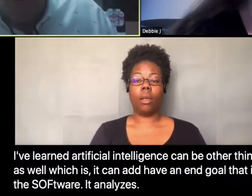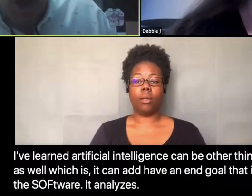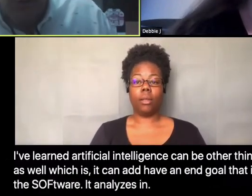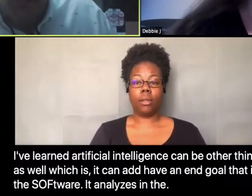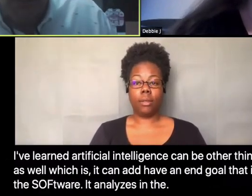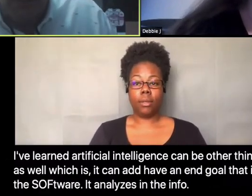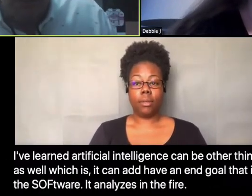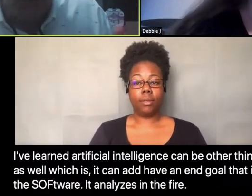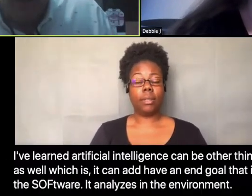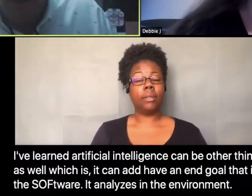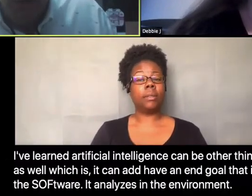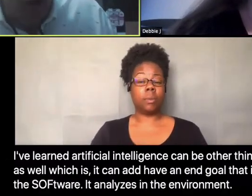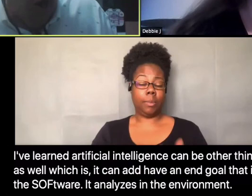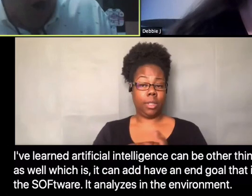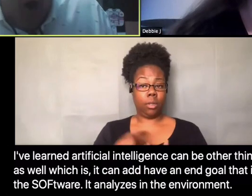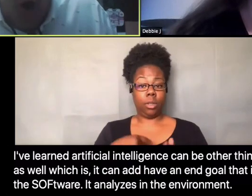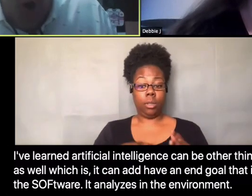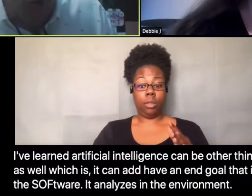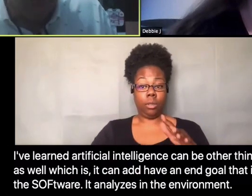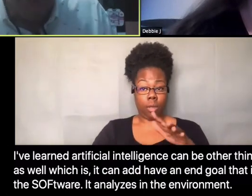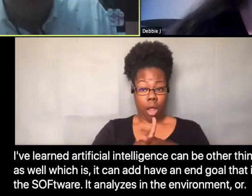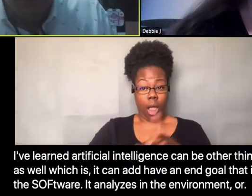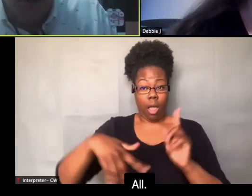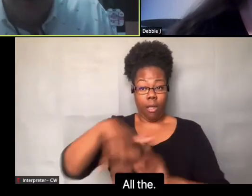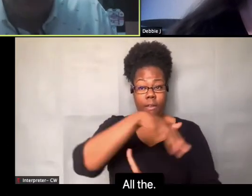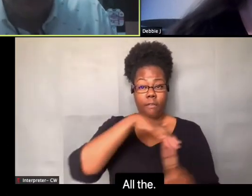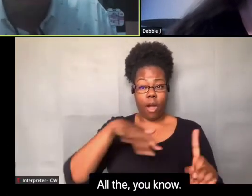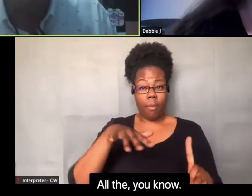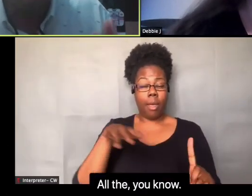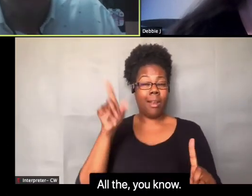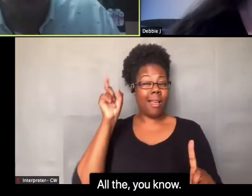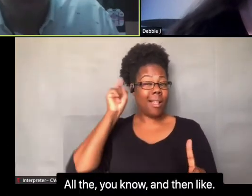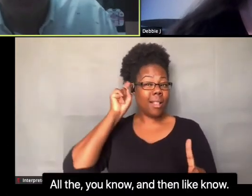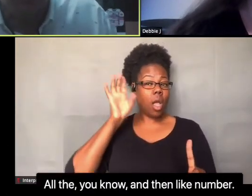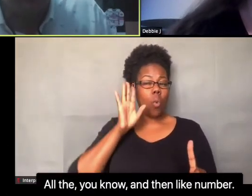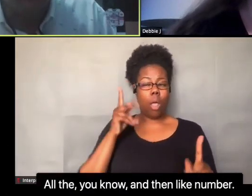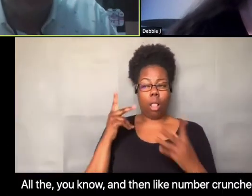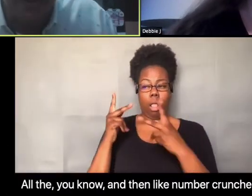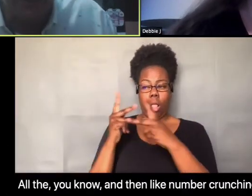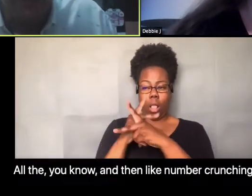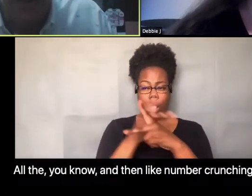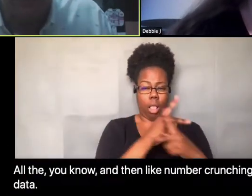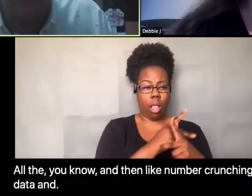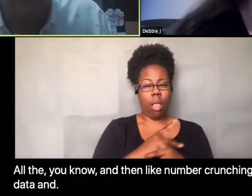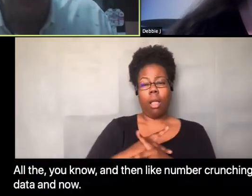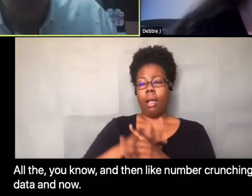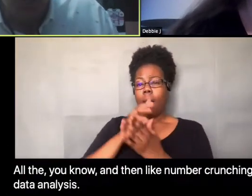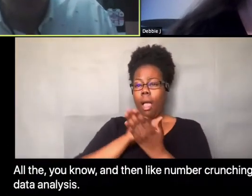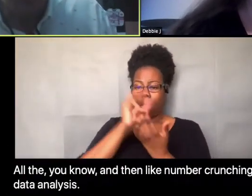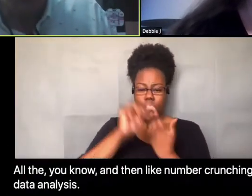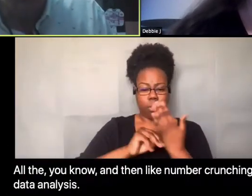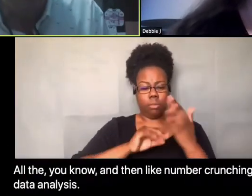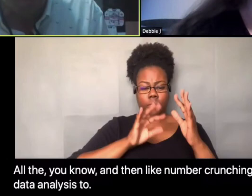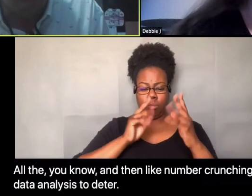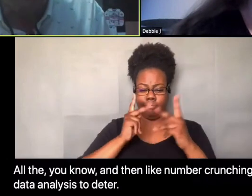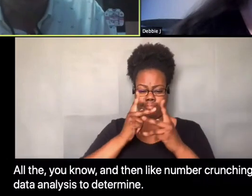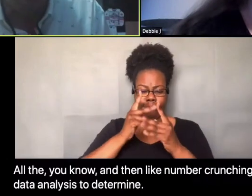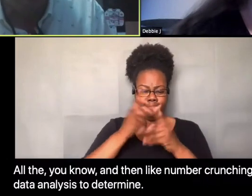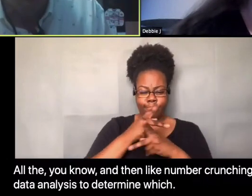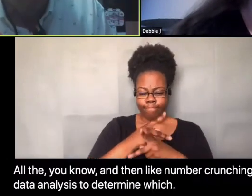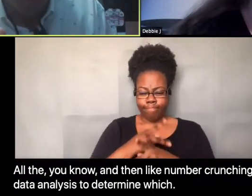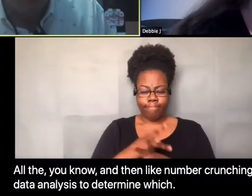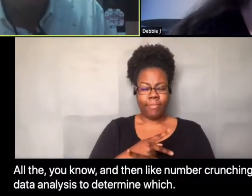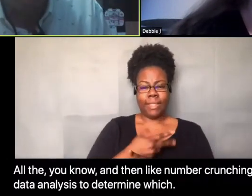the environment all the, and then like number crunching or data analysis to determine